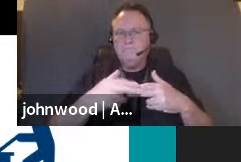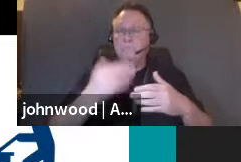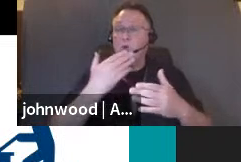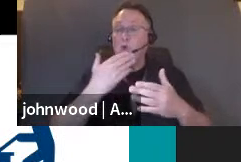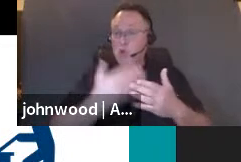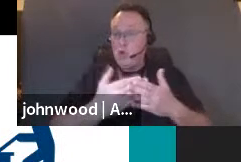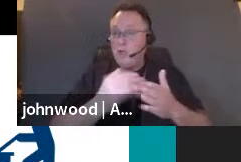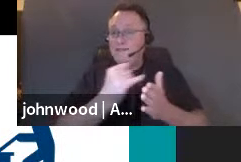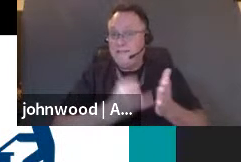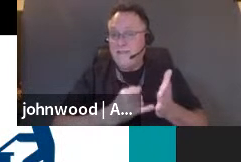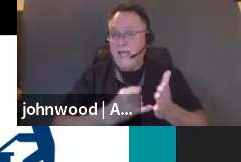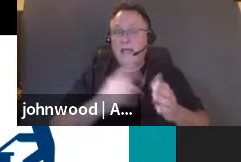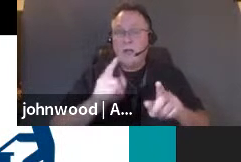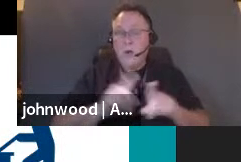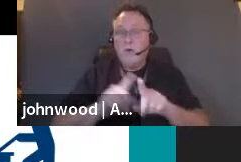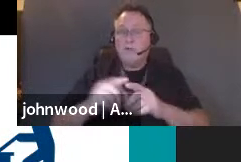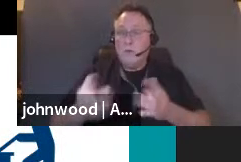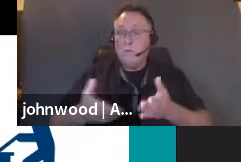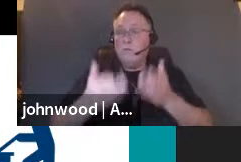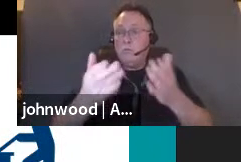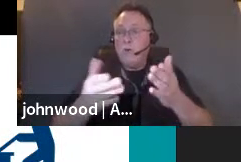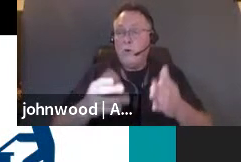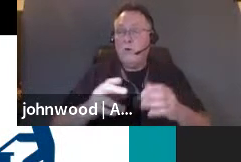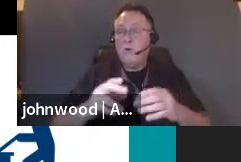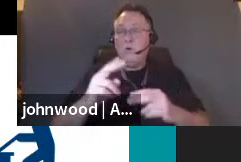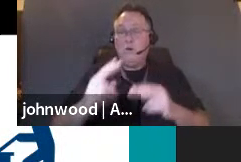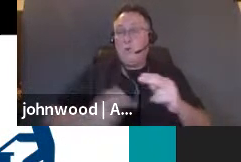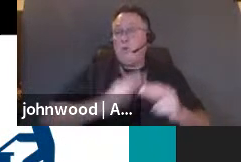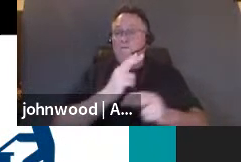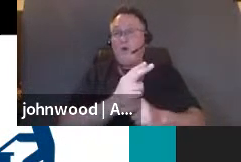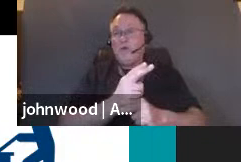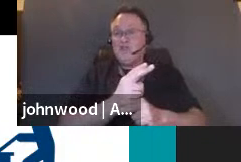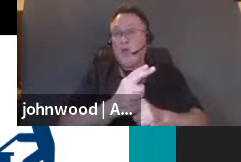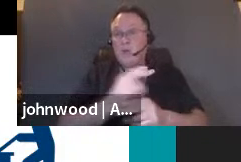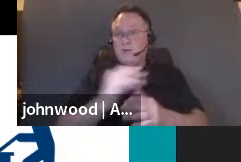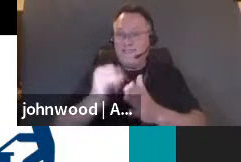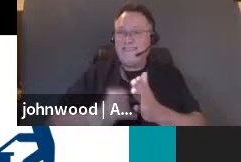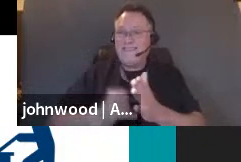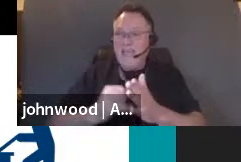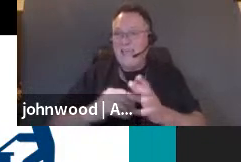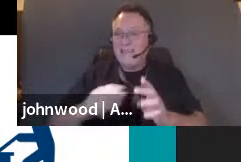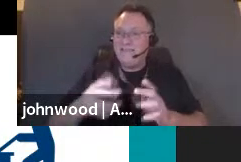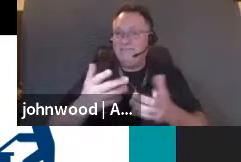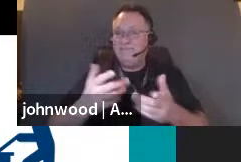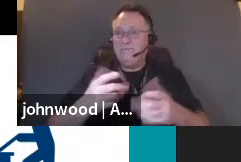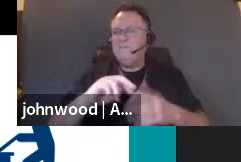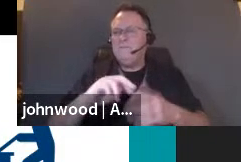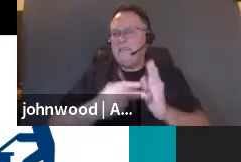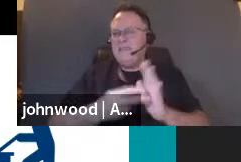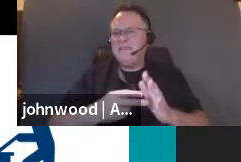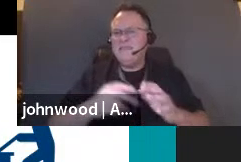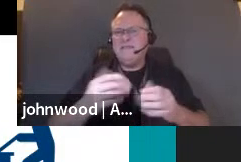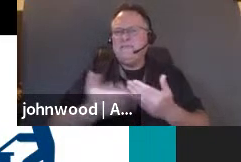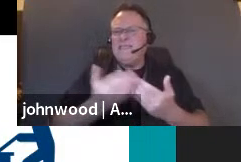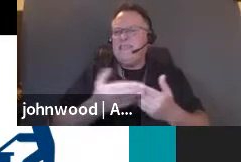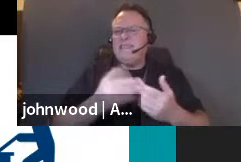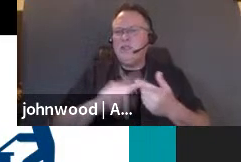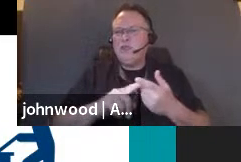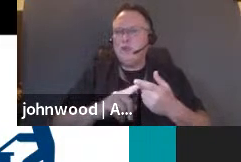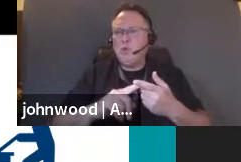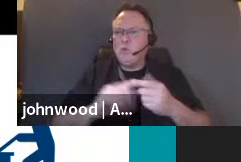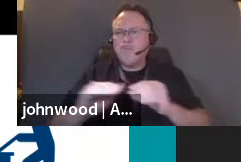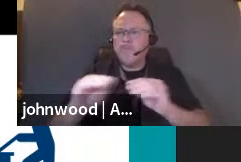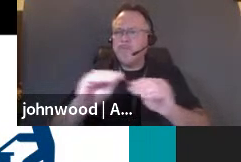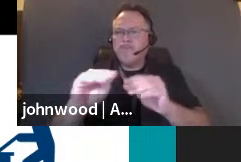is also promoting universal design principles by default, which means that it's easy to navigate in those spaces. And